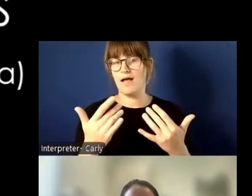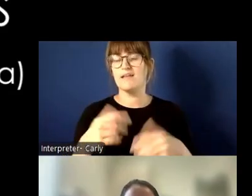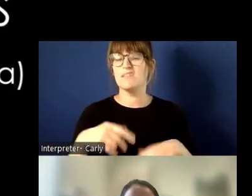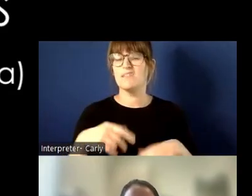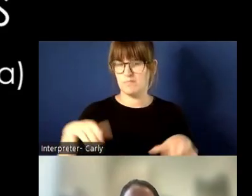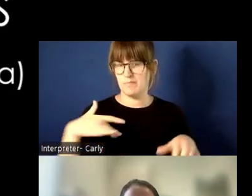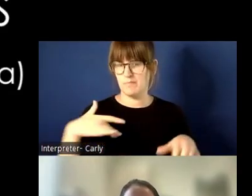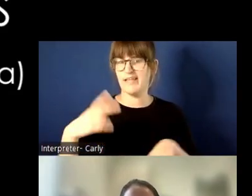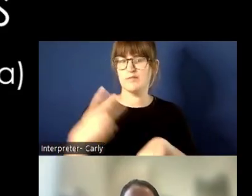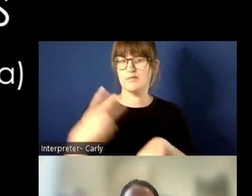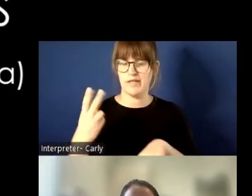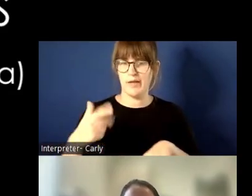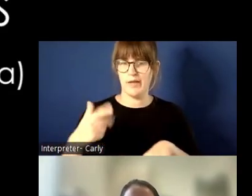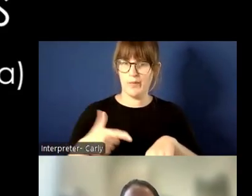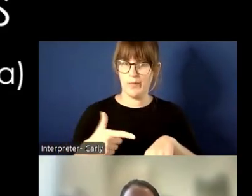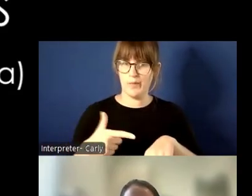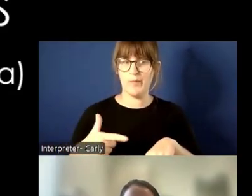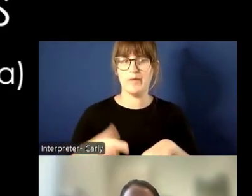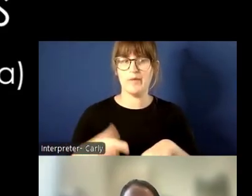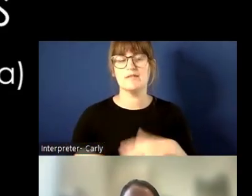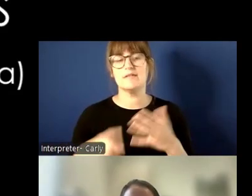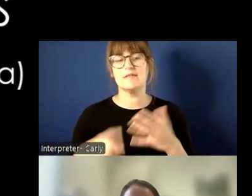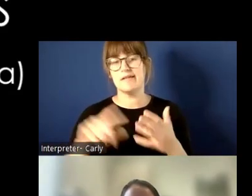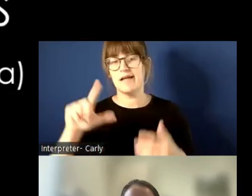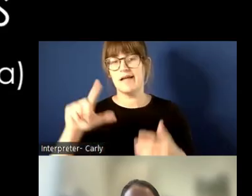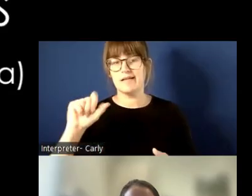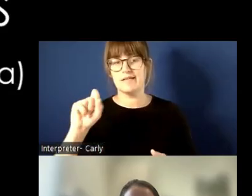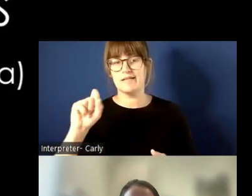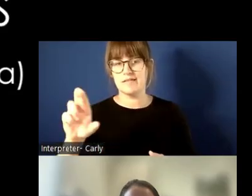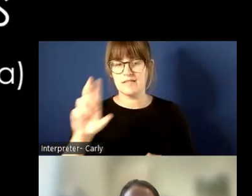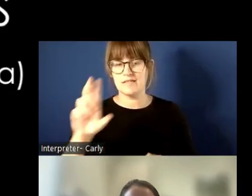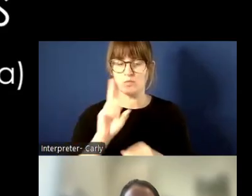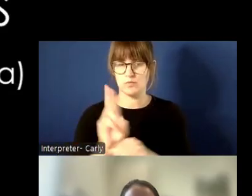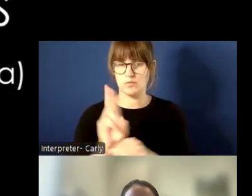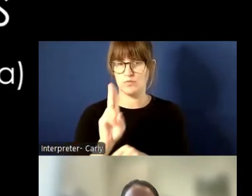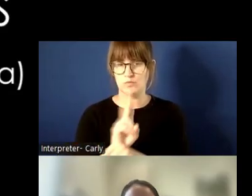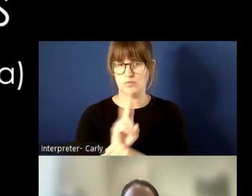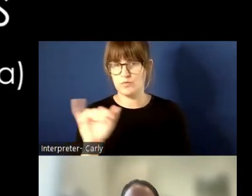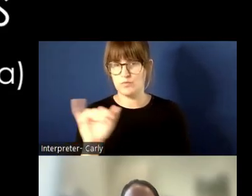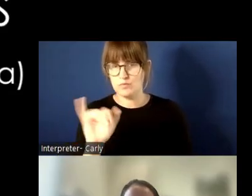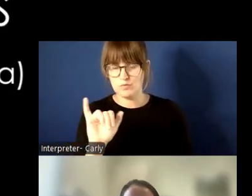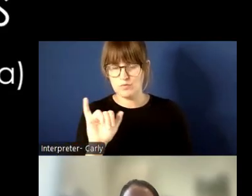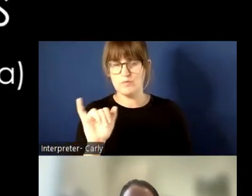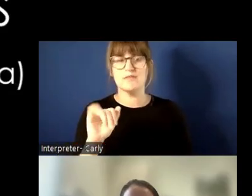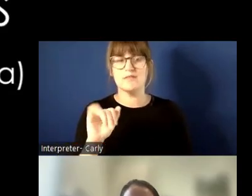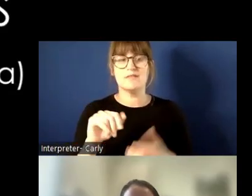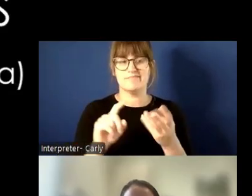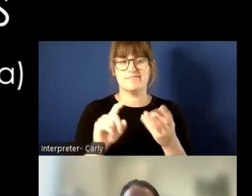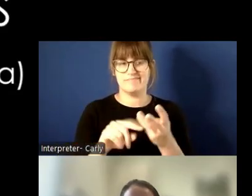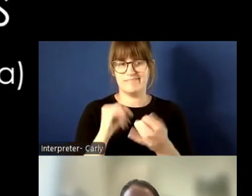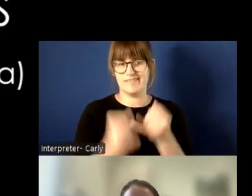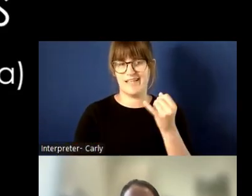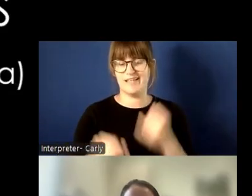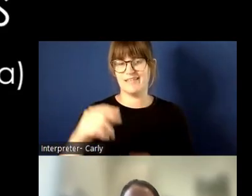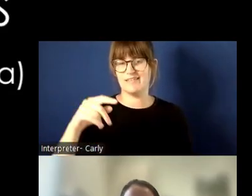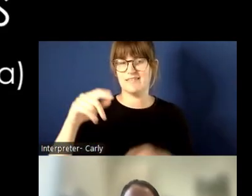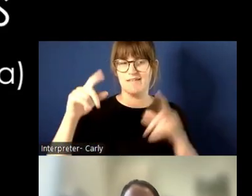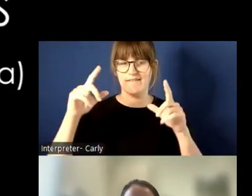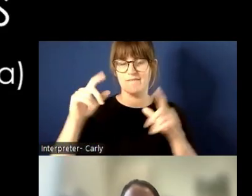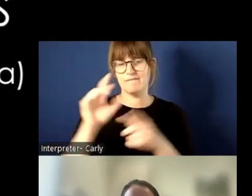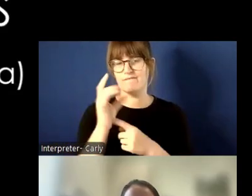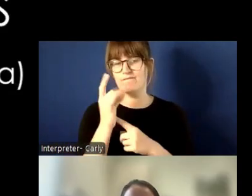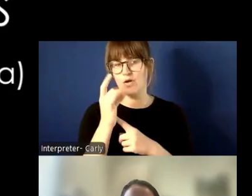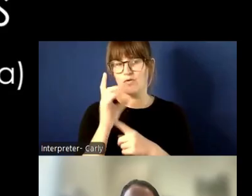also used, like pulse dye laser, non-ablative ND-YAG, and ablative carbon dioxide laser. And photodynamic therapy is used. It basically